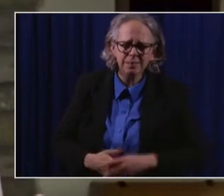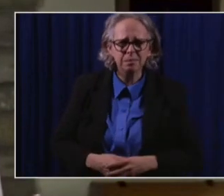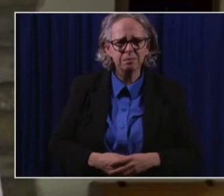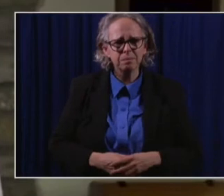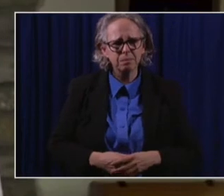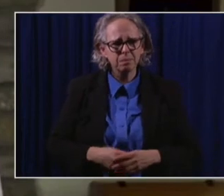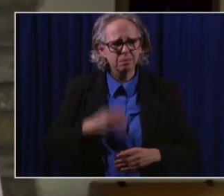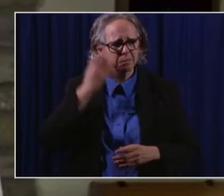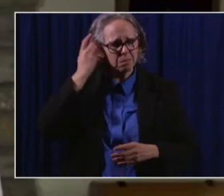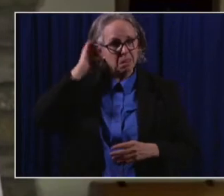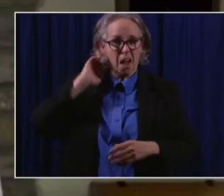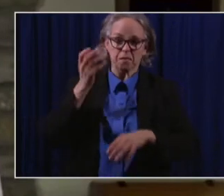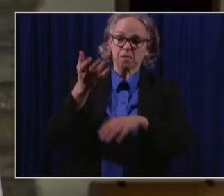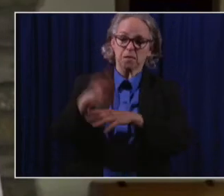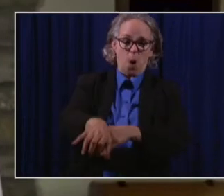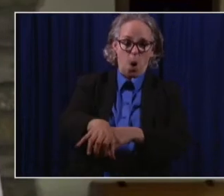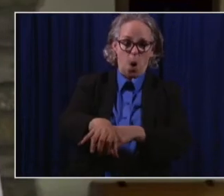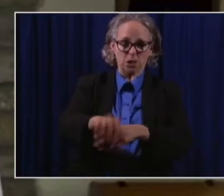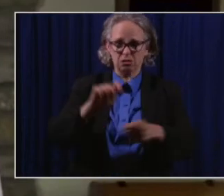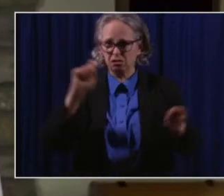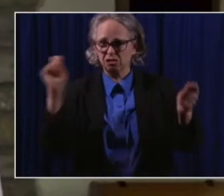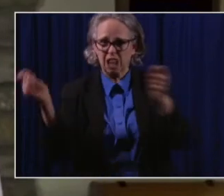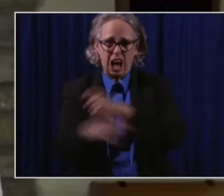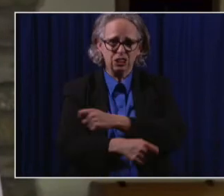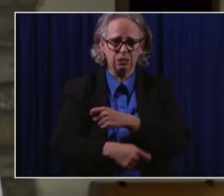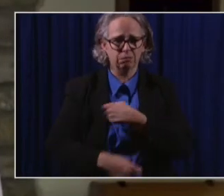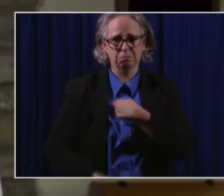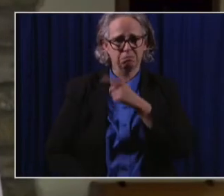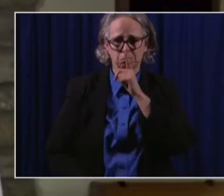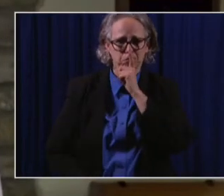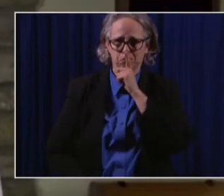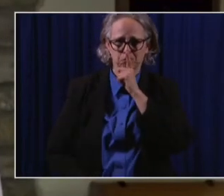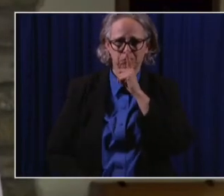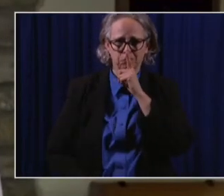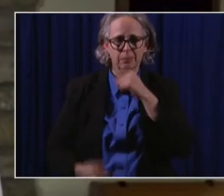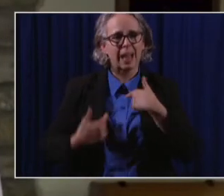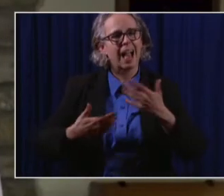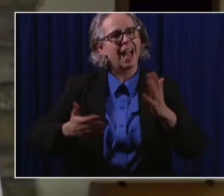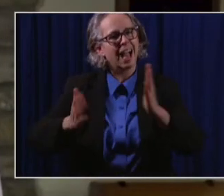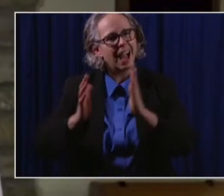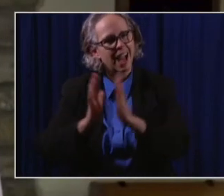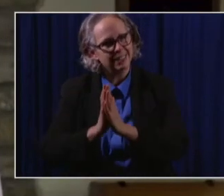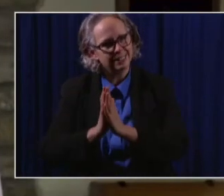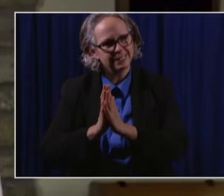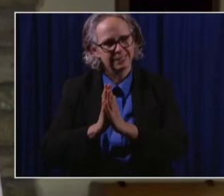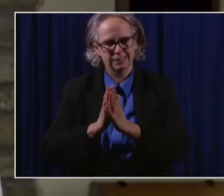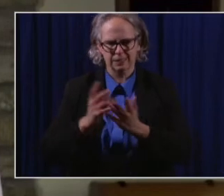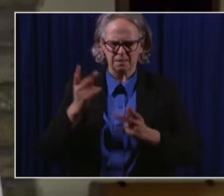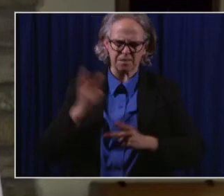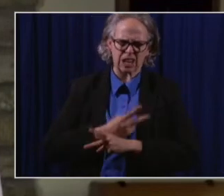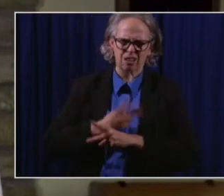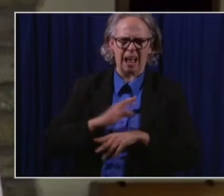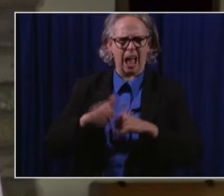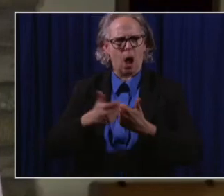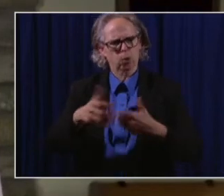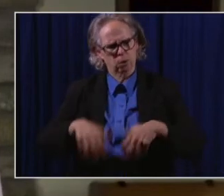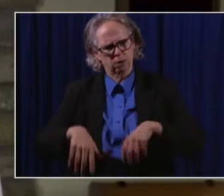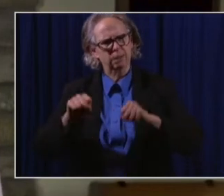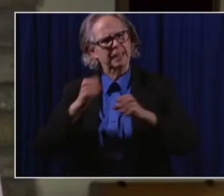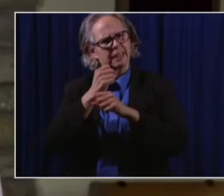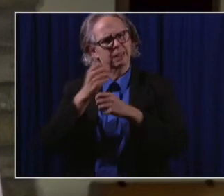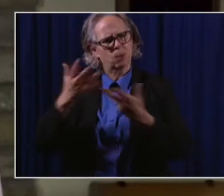change what they do, other than figuring out how to do it safer. And Ohioans have great ingenuity.